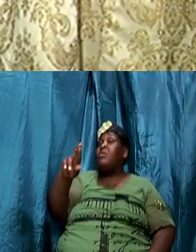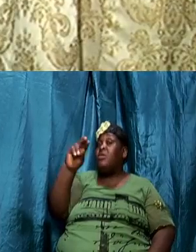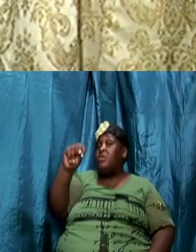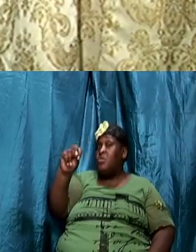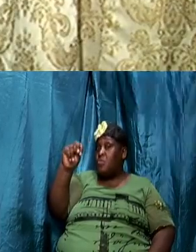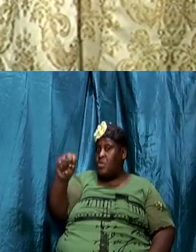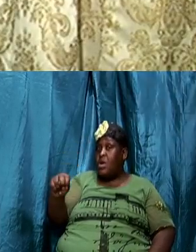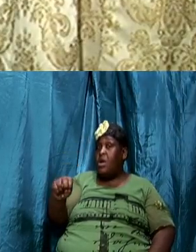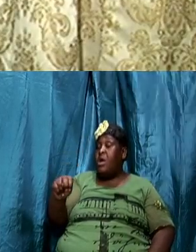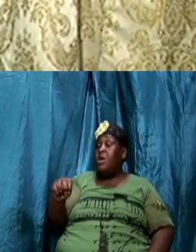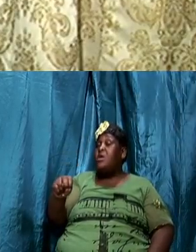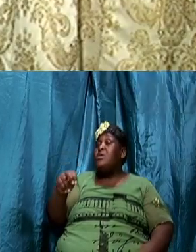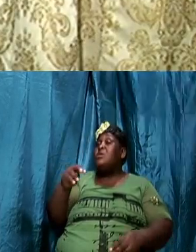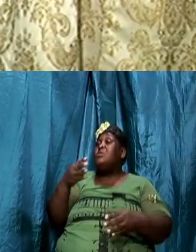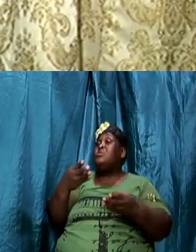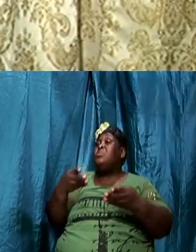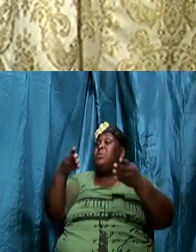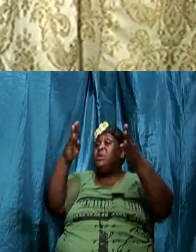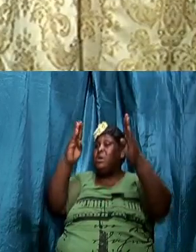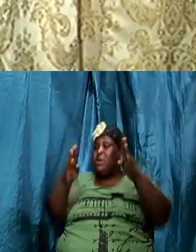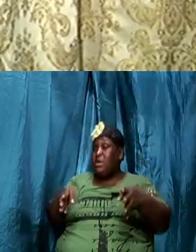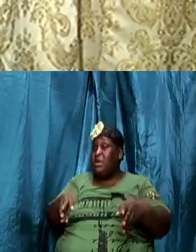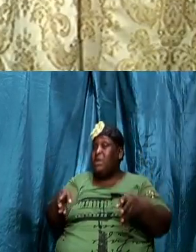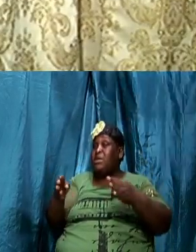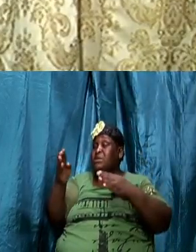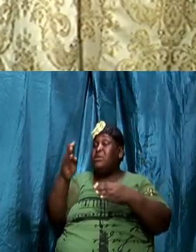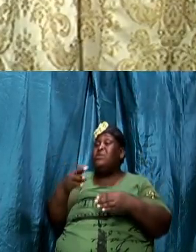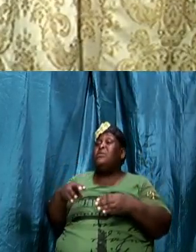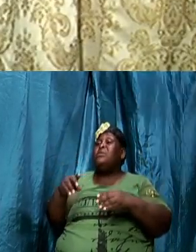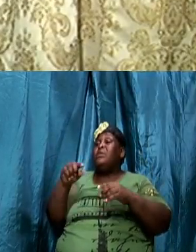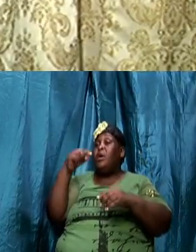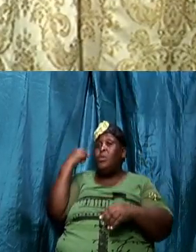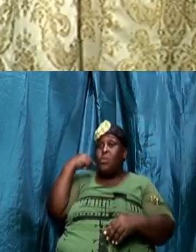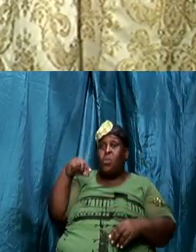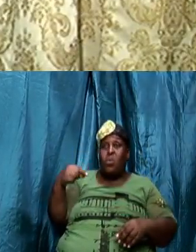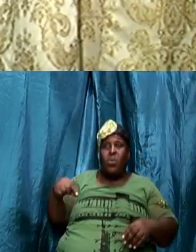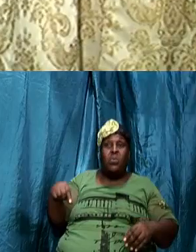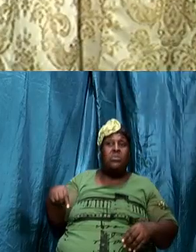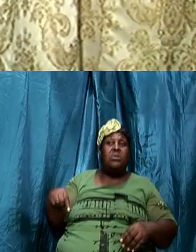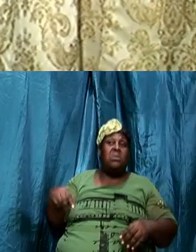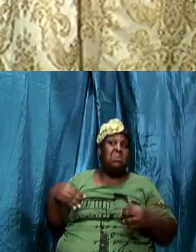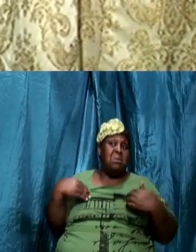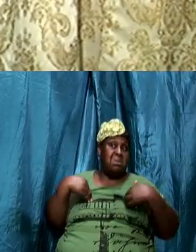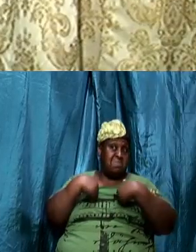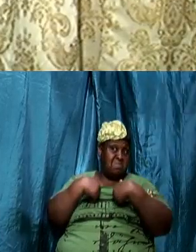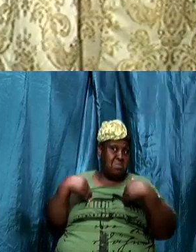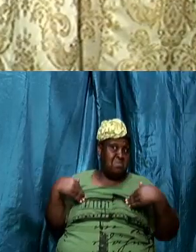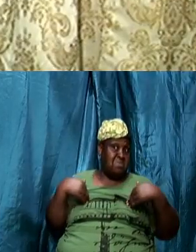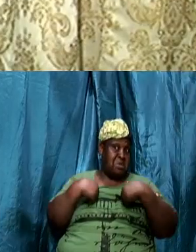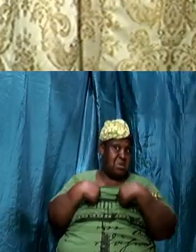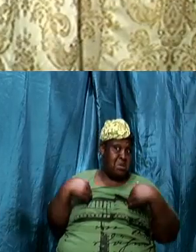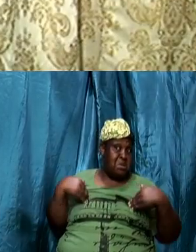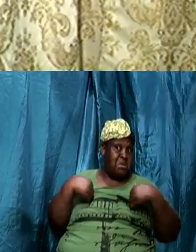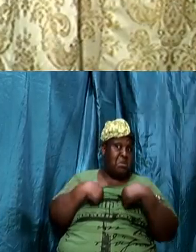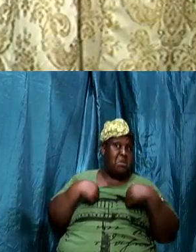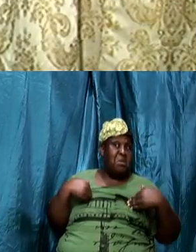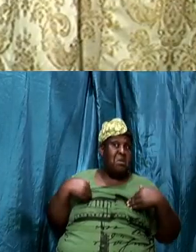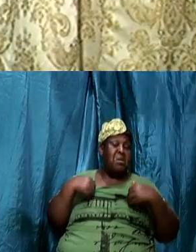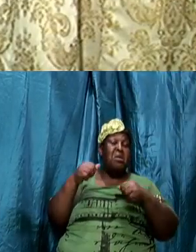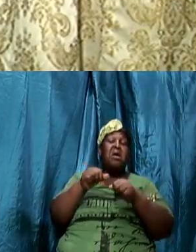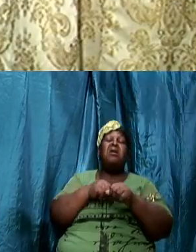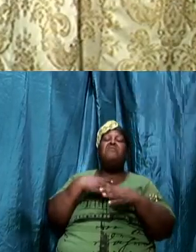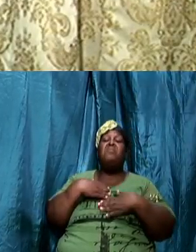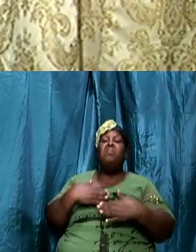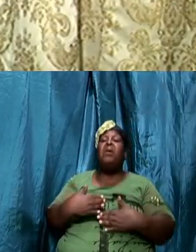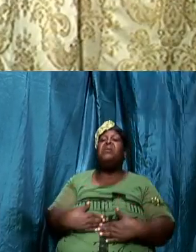to build a golden calf, and everybody contributed to that image. And